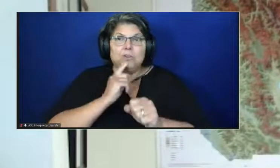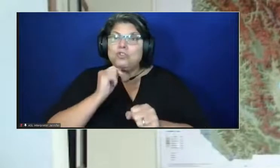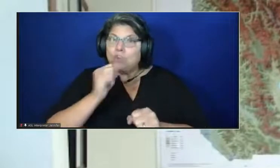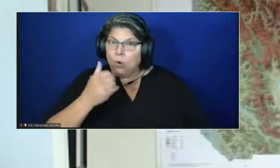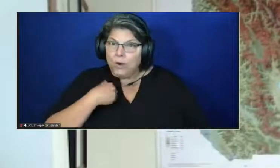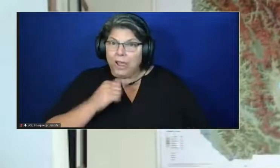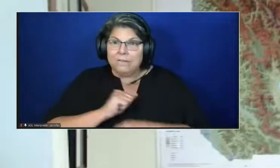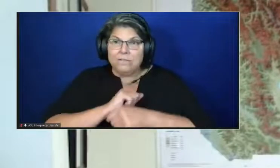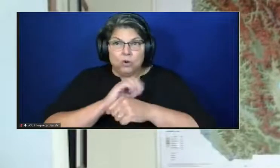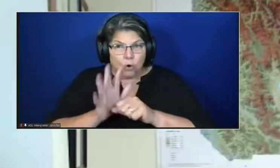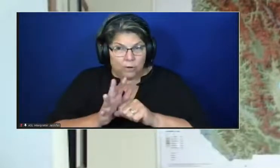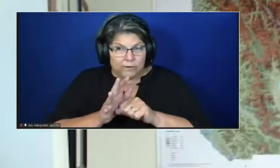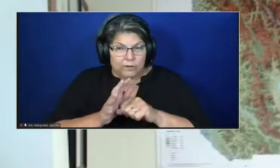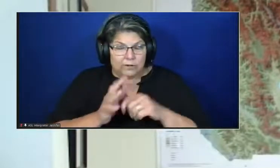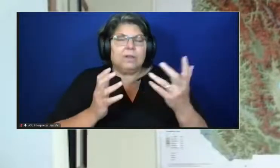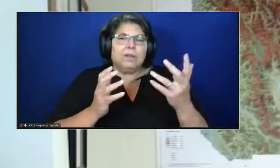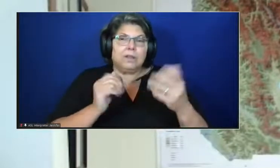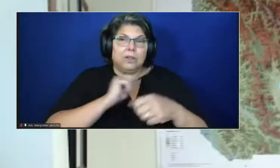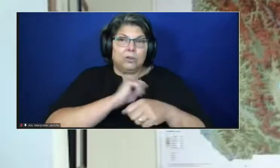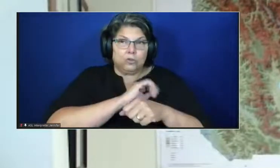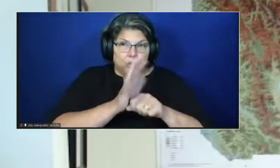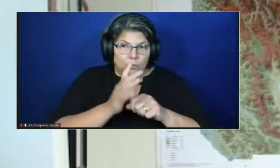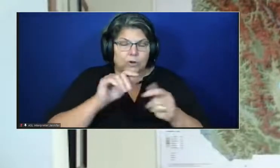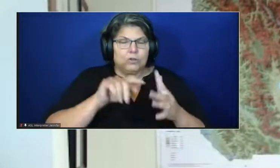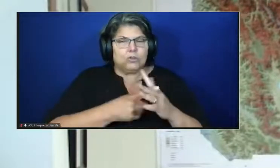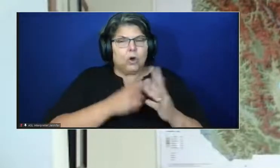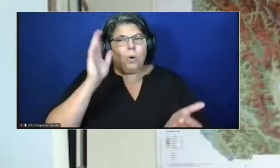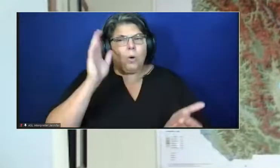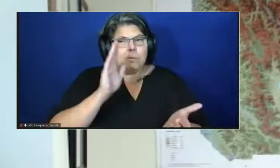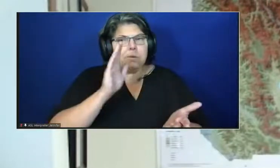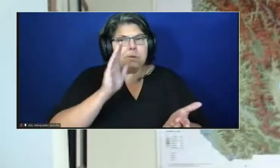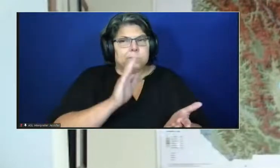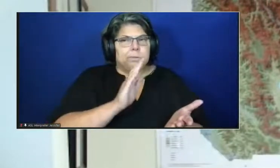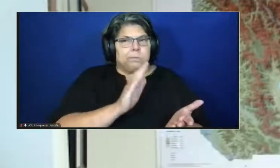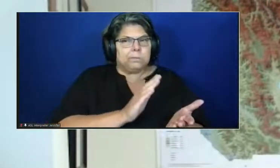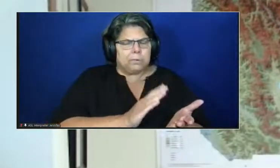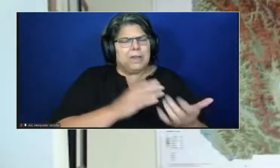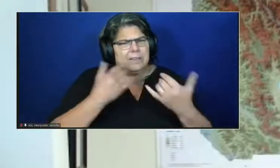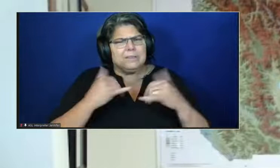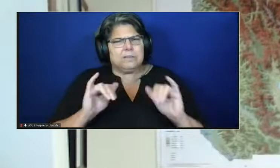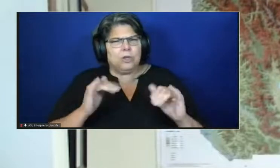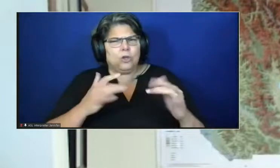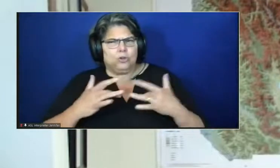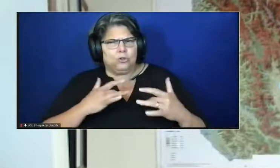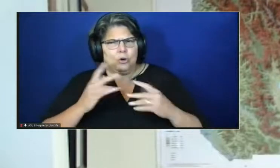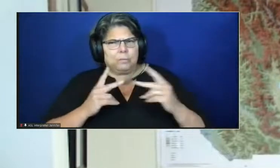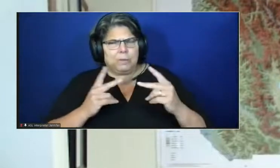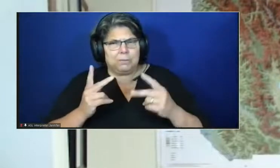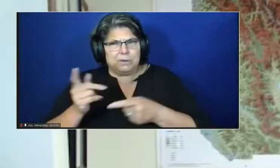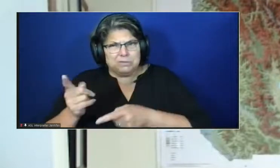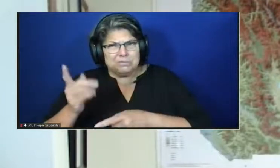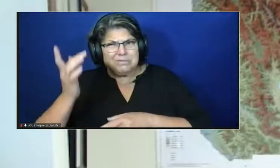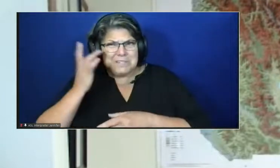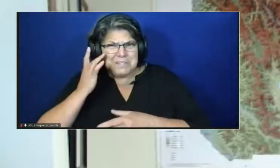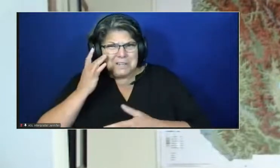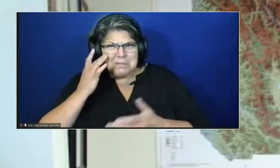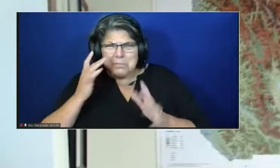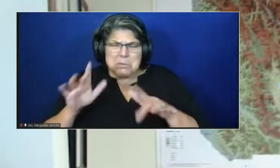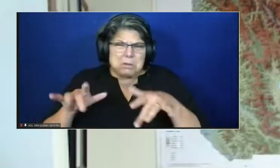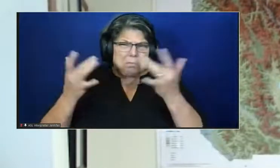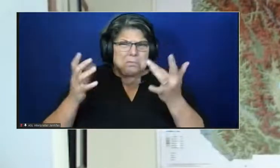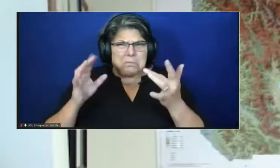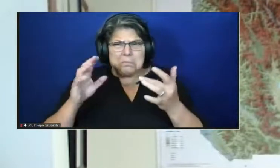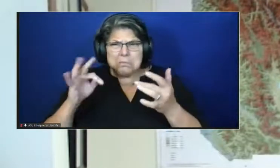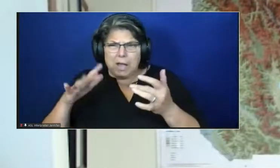as COVID falls into the background, we're still going to be more concerned about people coming in with even mild symptoms. They should